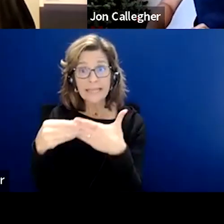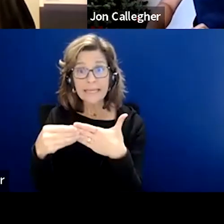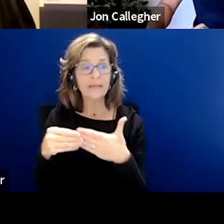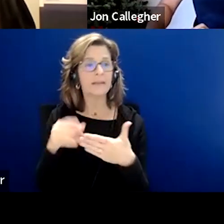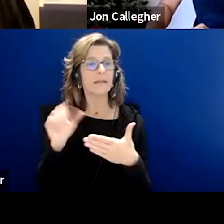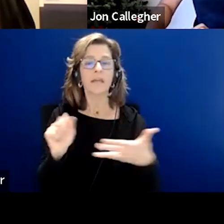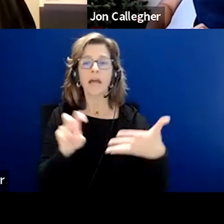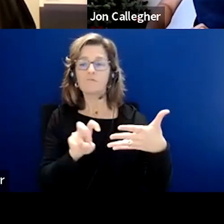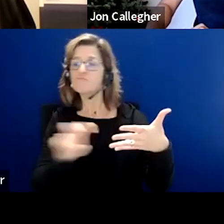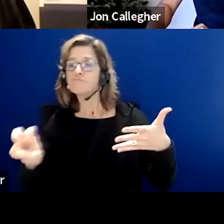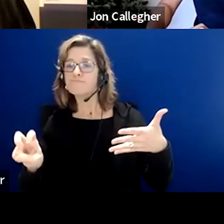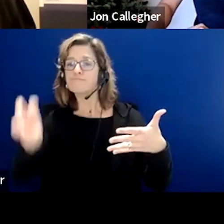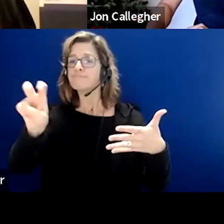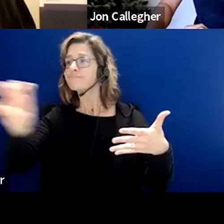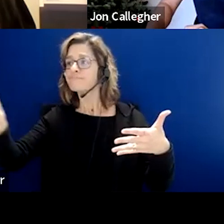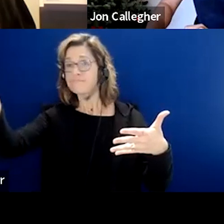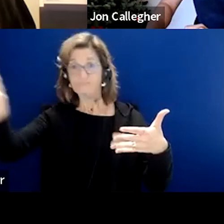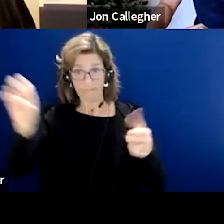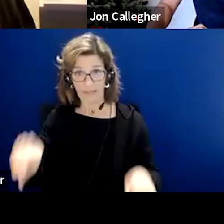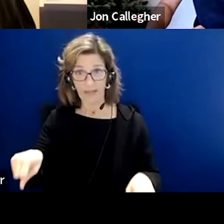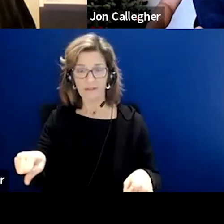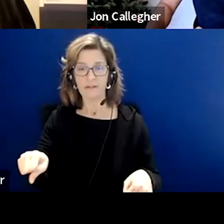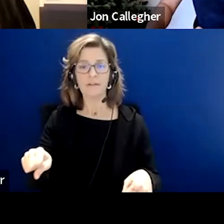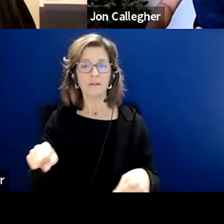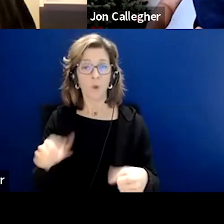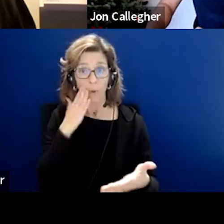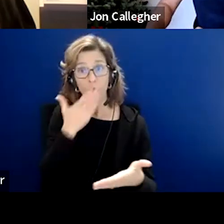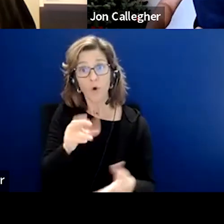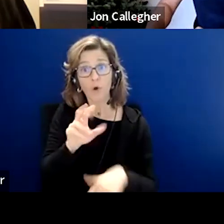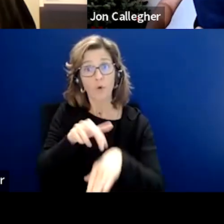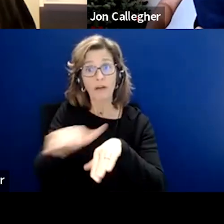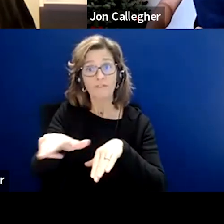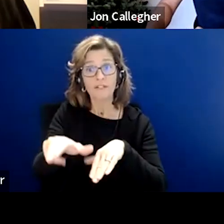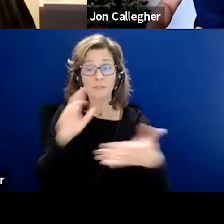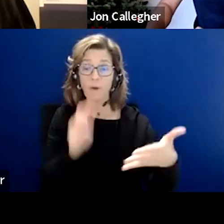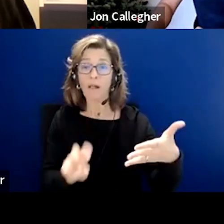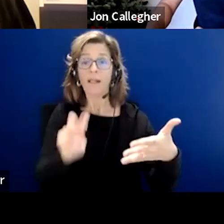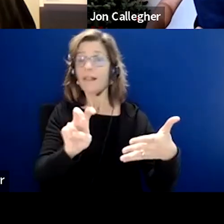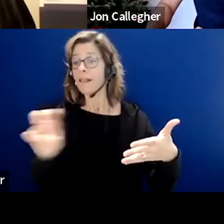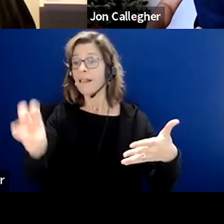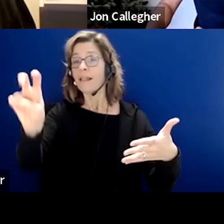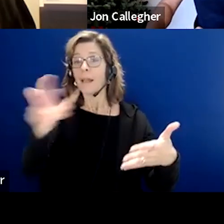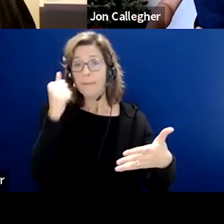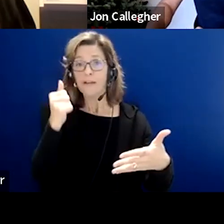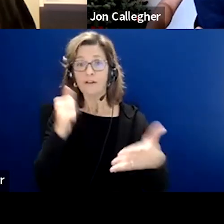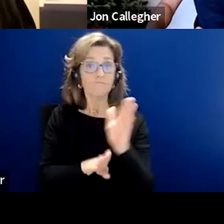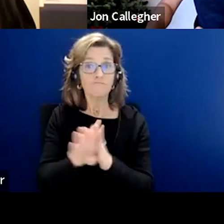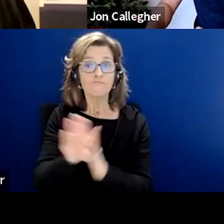change jobs with some level of security, that they'll get a good reference and they'll move into a newer and better position, right? So